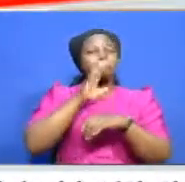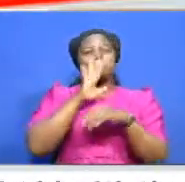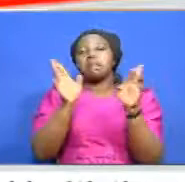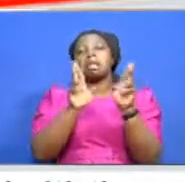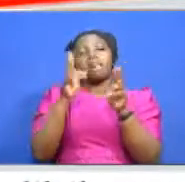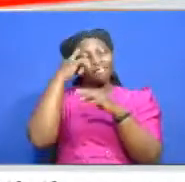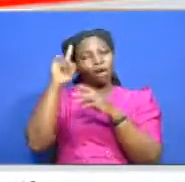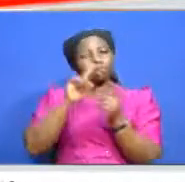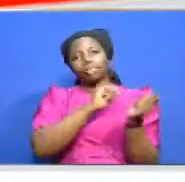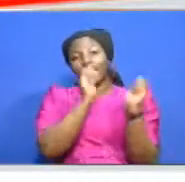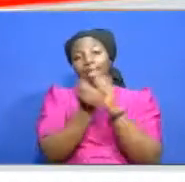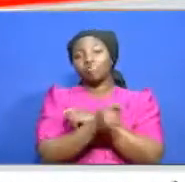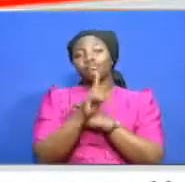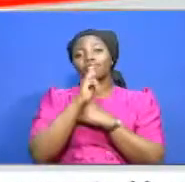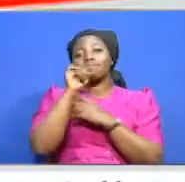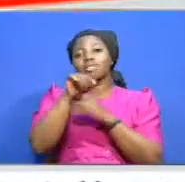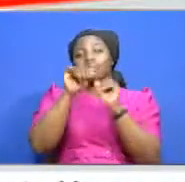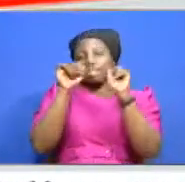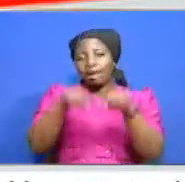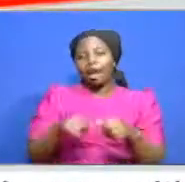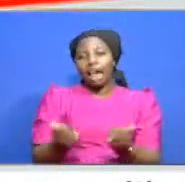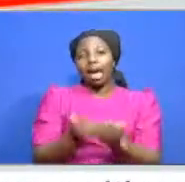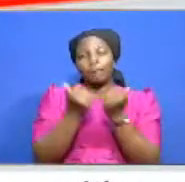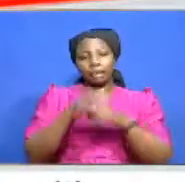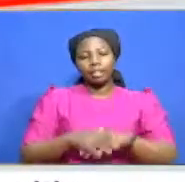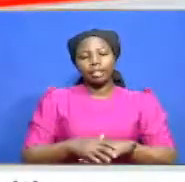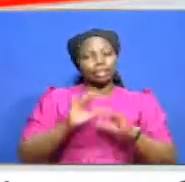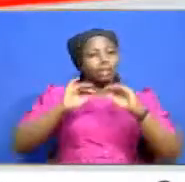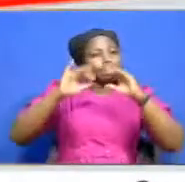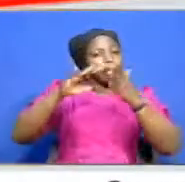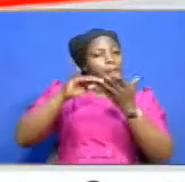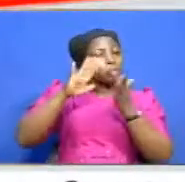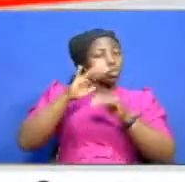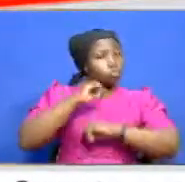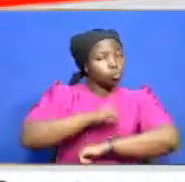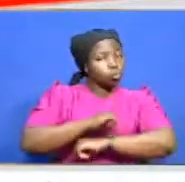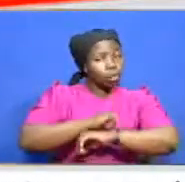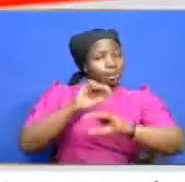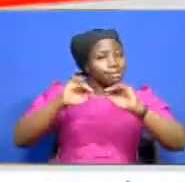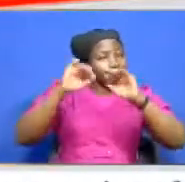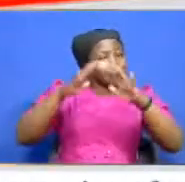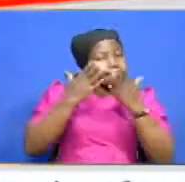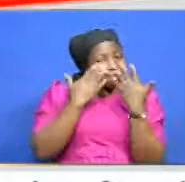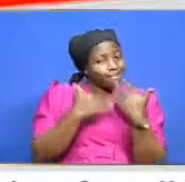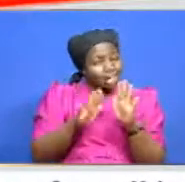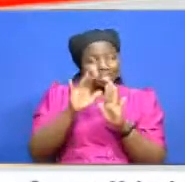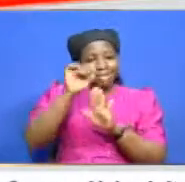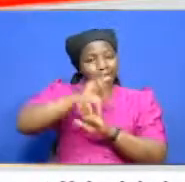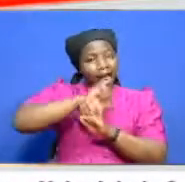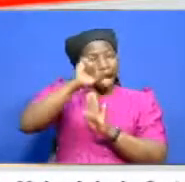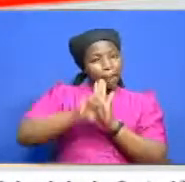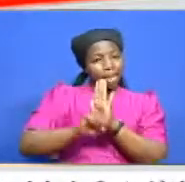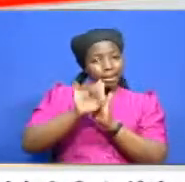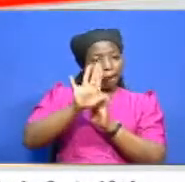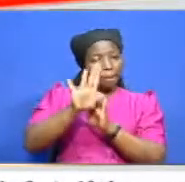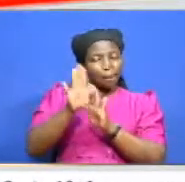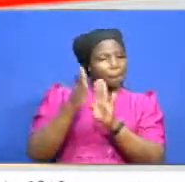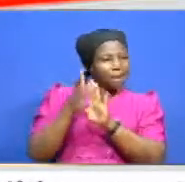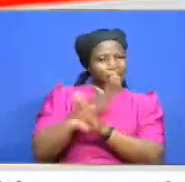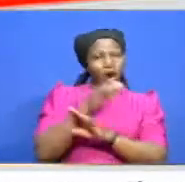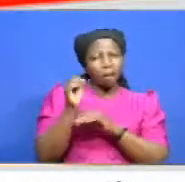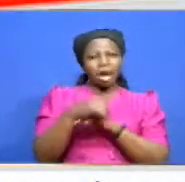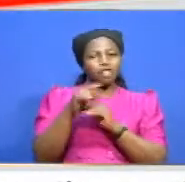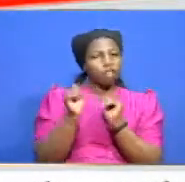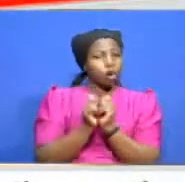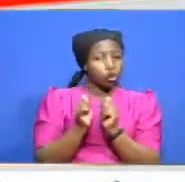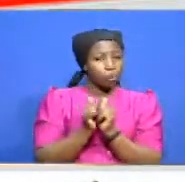So it is possible, it can be done. Teachers, in most schools, teachers complete their syllabus way ahead of October. Yeah.